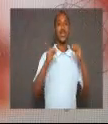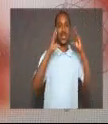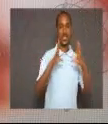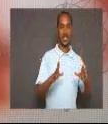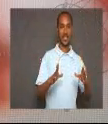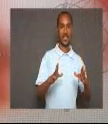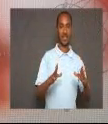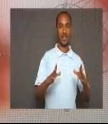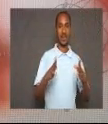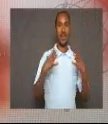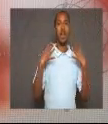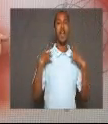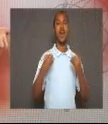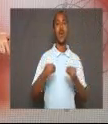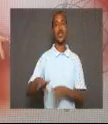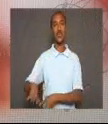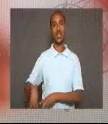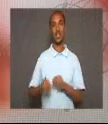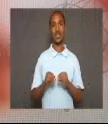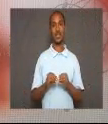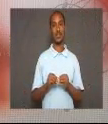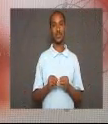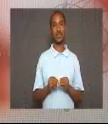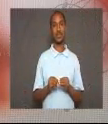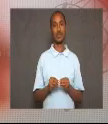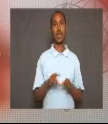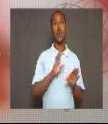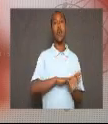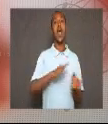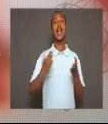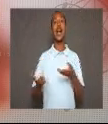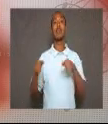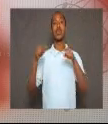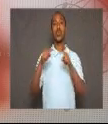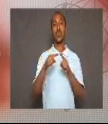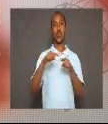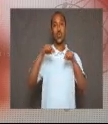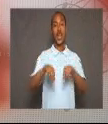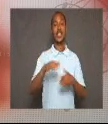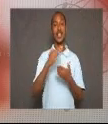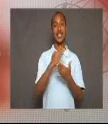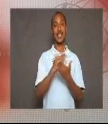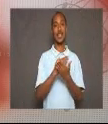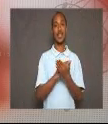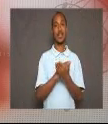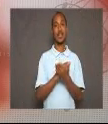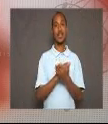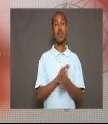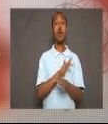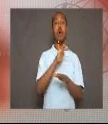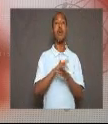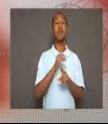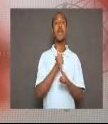Hello, teacher. Hello, students. Welcome to today's lesson